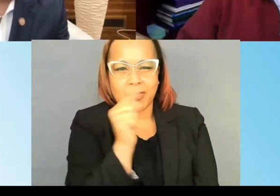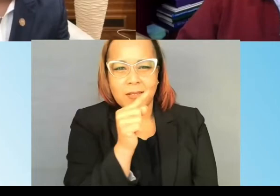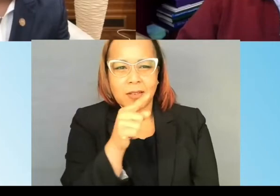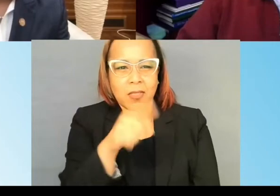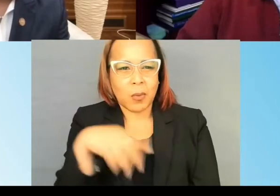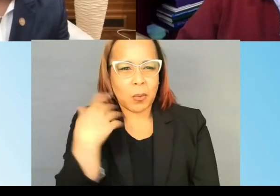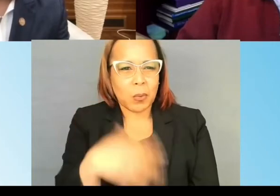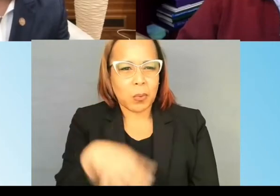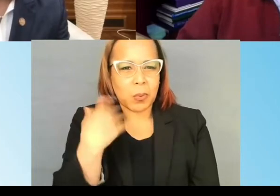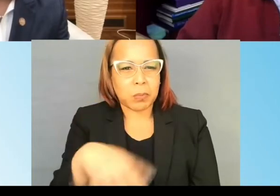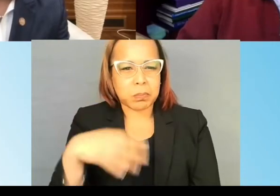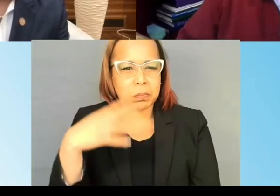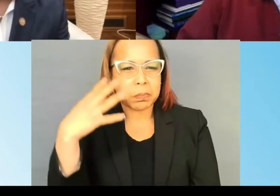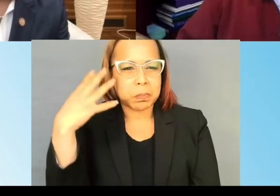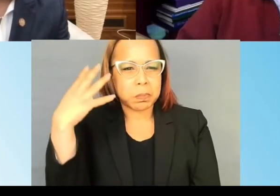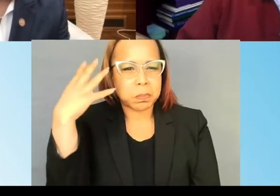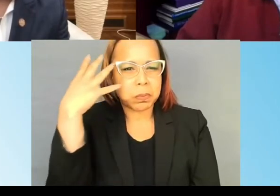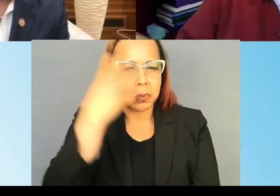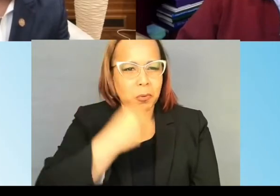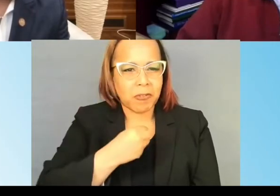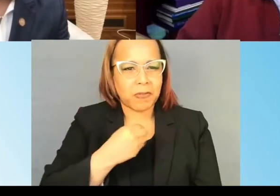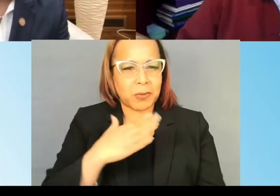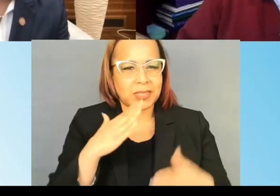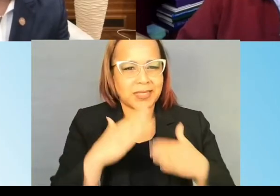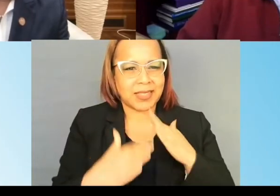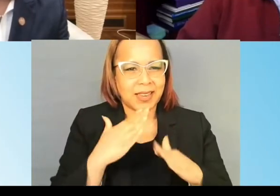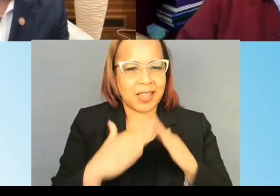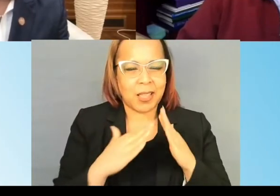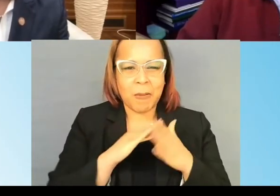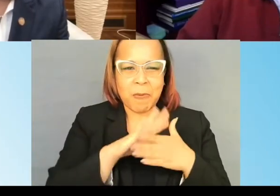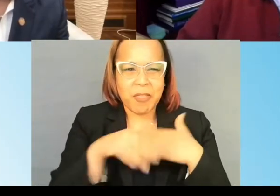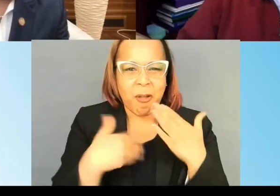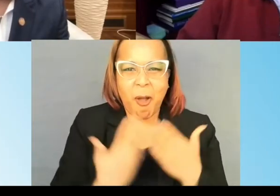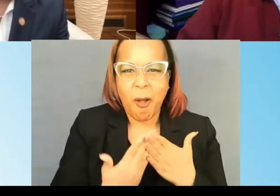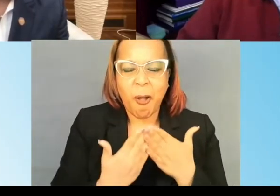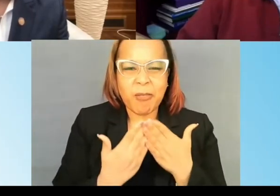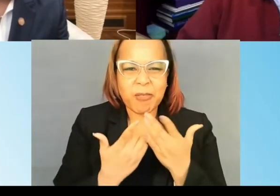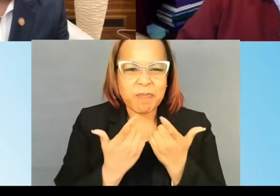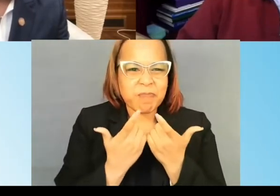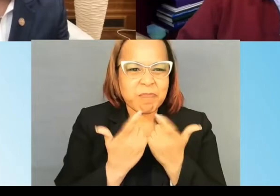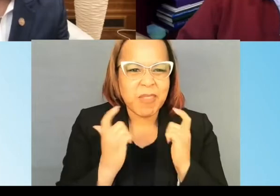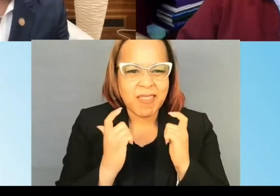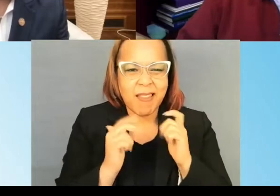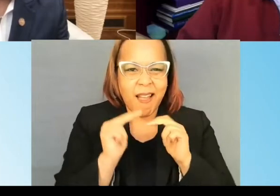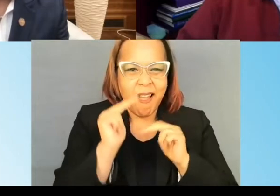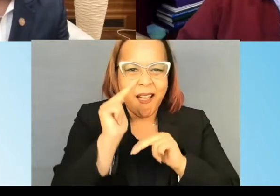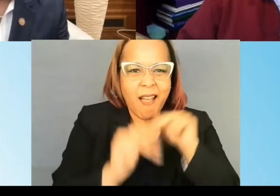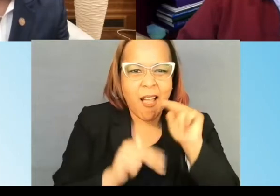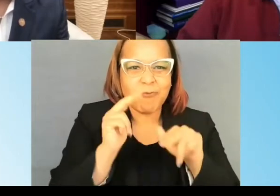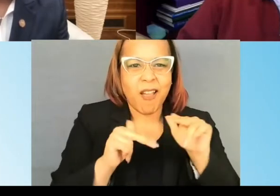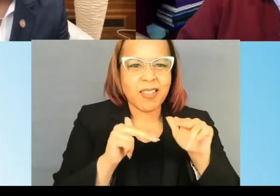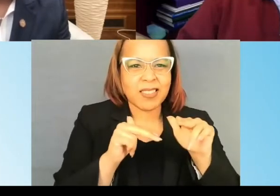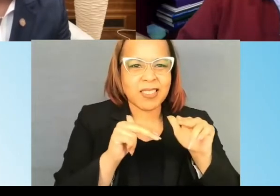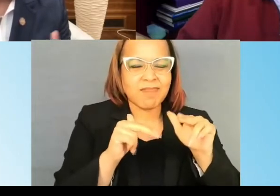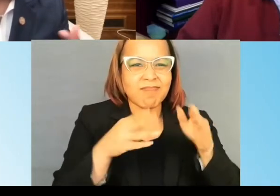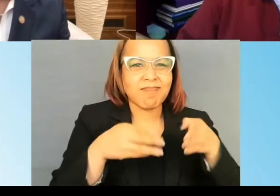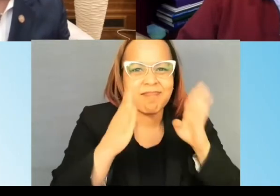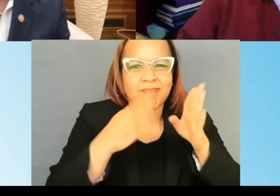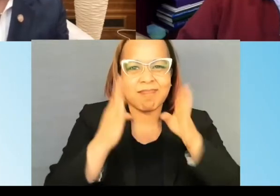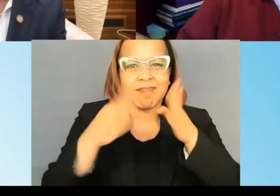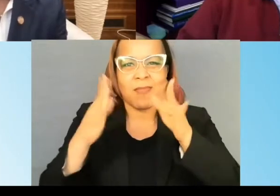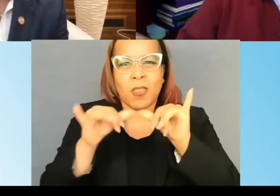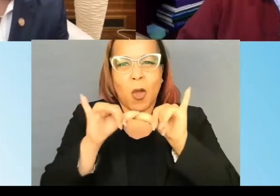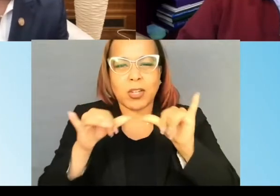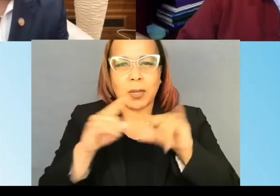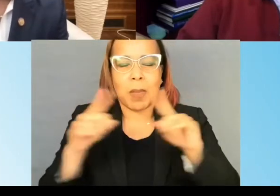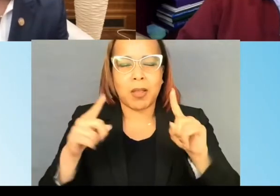extraordinarily beautiful city with all the big high rises and architecture, but also just the